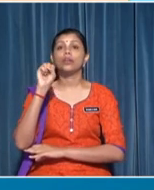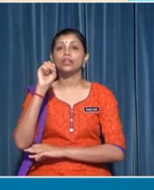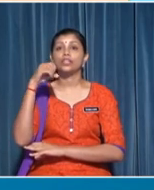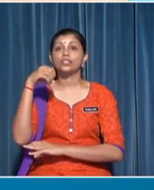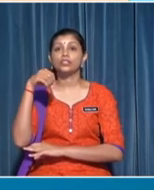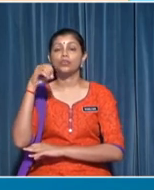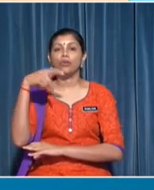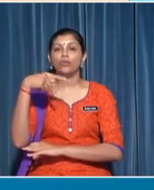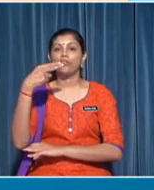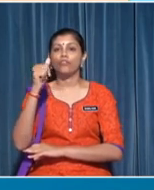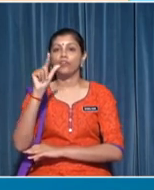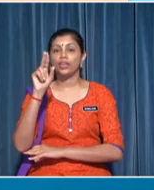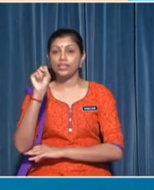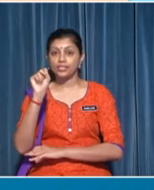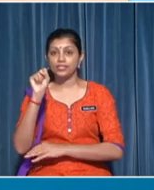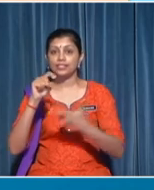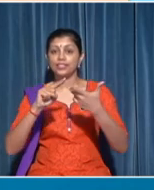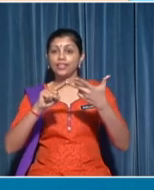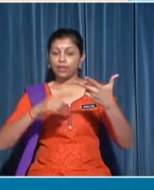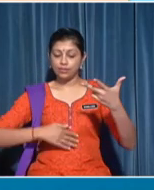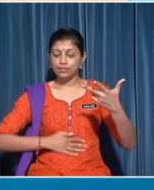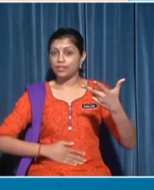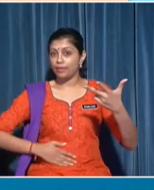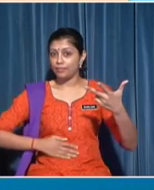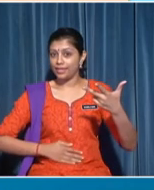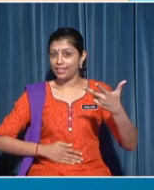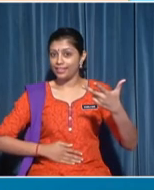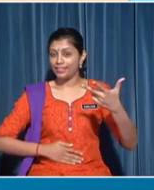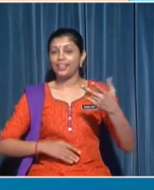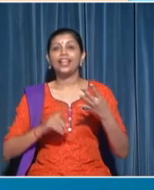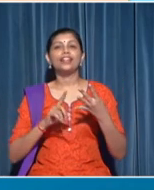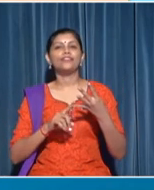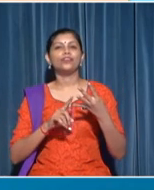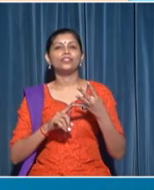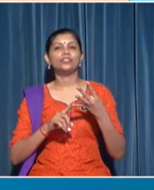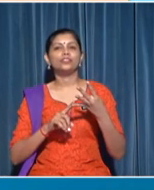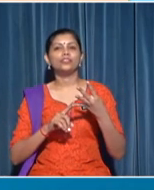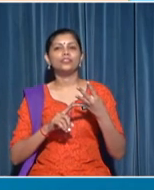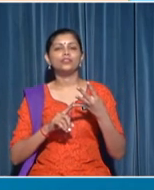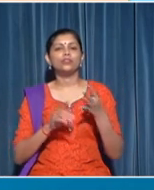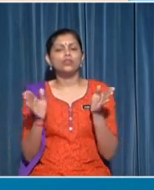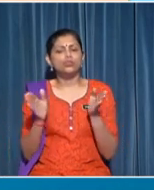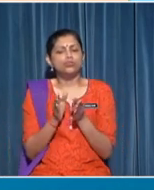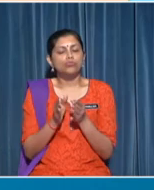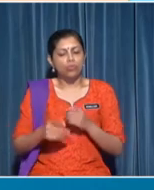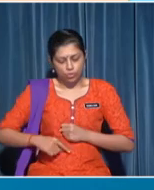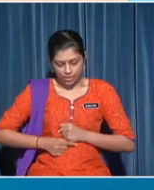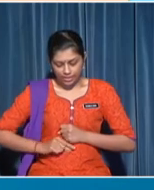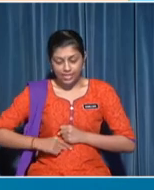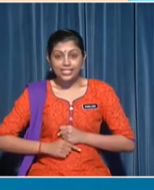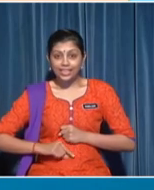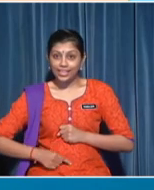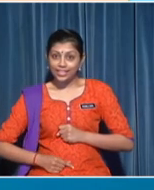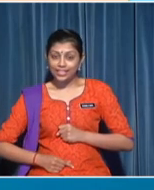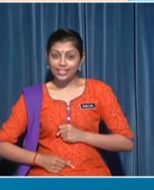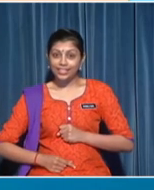then into the stomach. From the stomach, food will flow into the small intestine and then